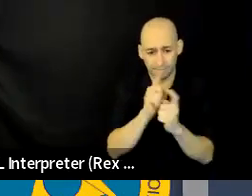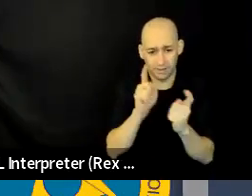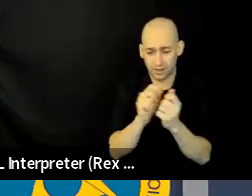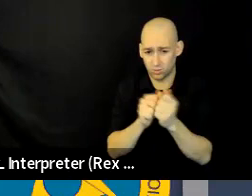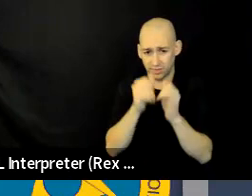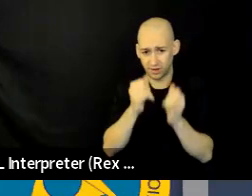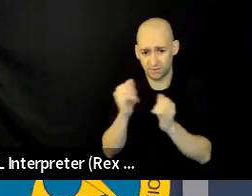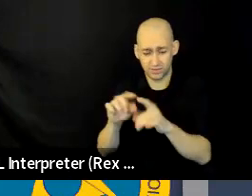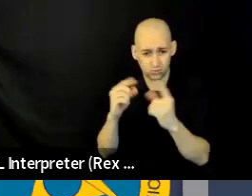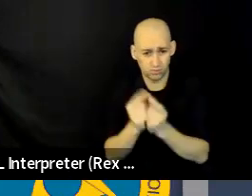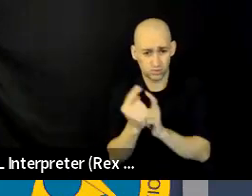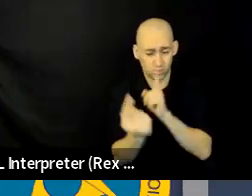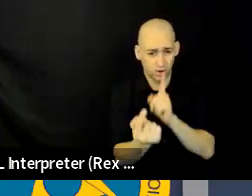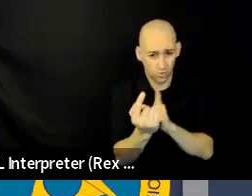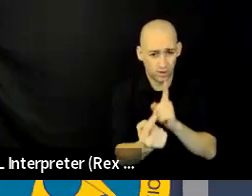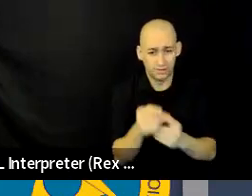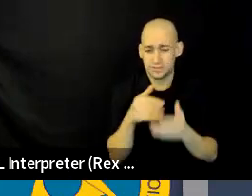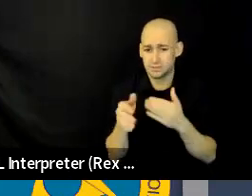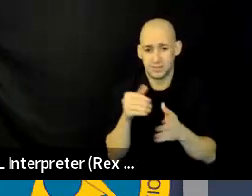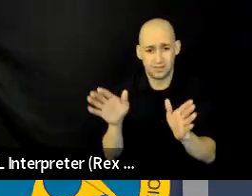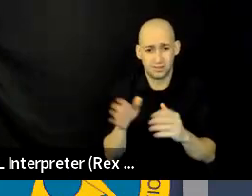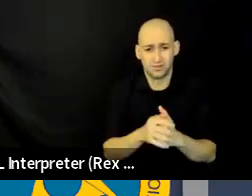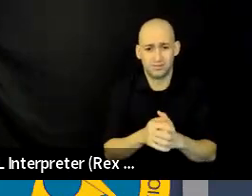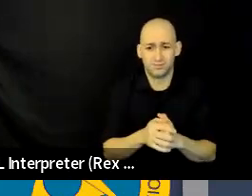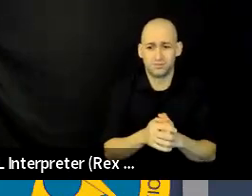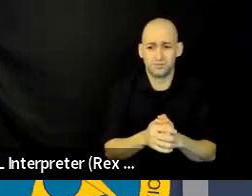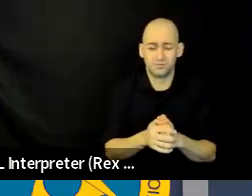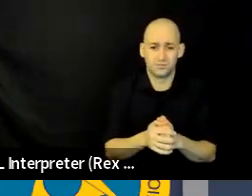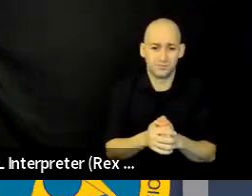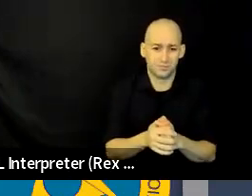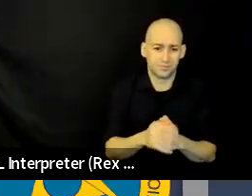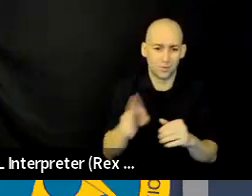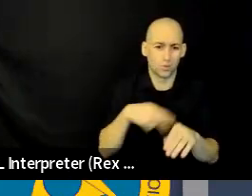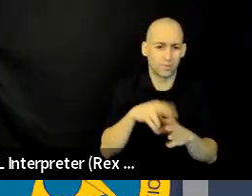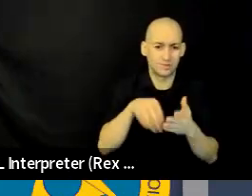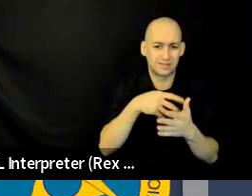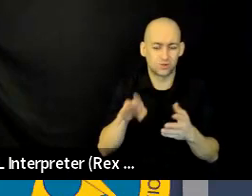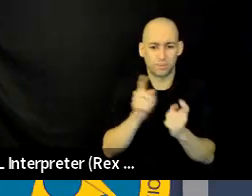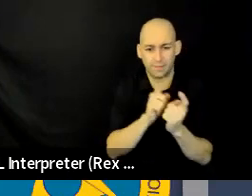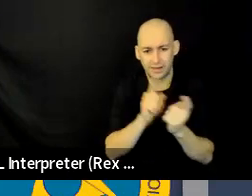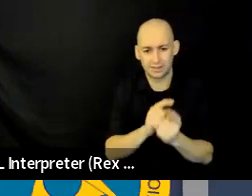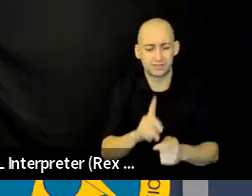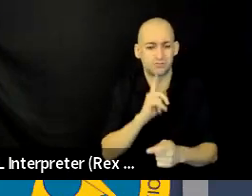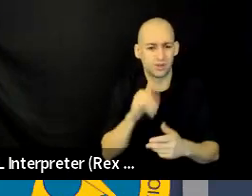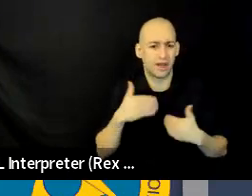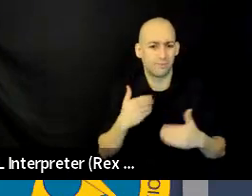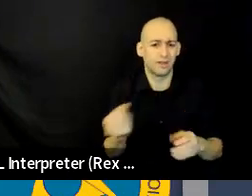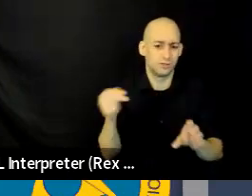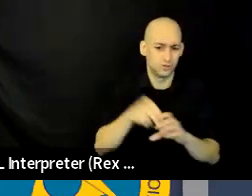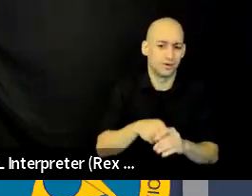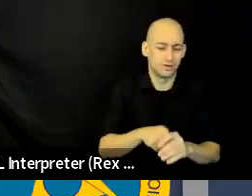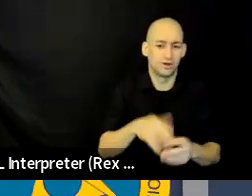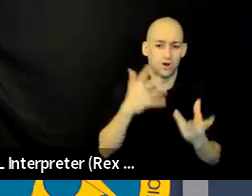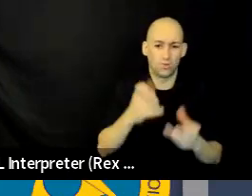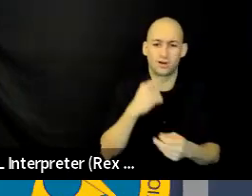groups. It could be one-on-ones, if there are meetings, regularly scheduled meetings, we're more than happy to join. So I just wanted to